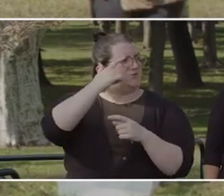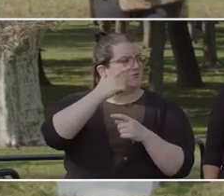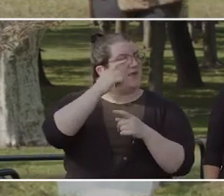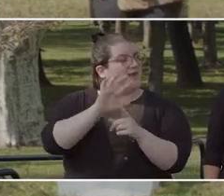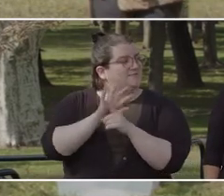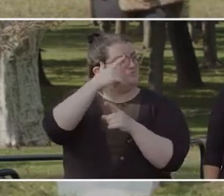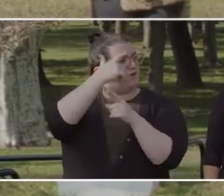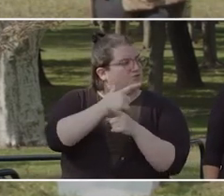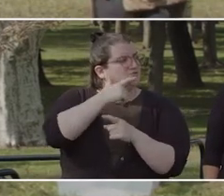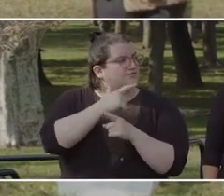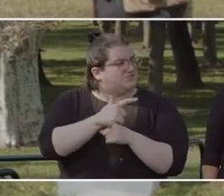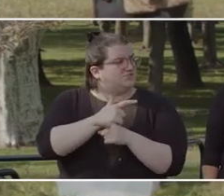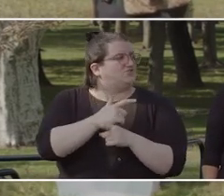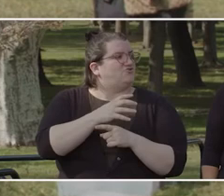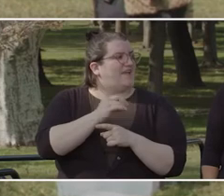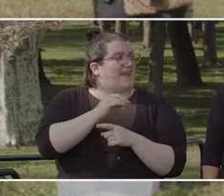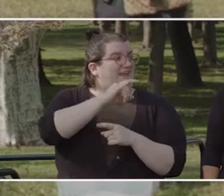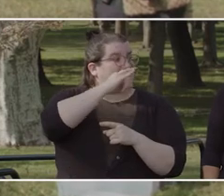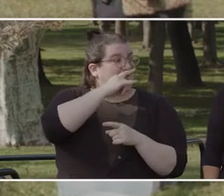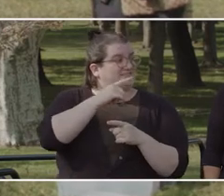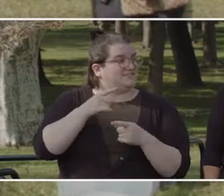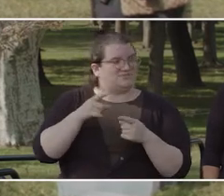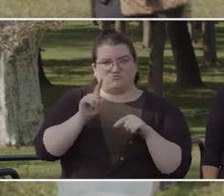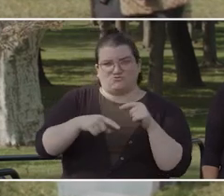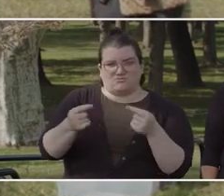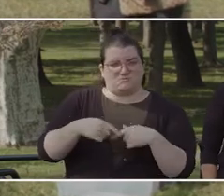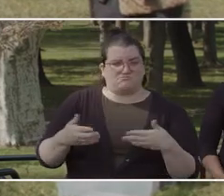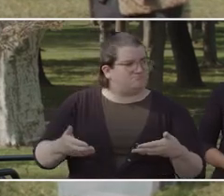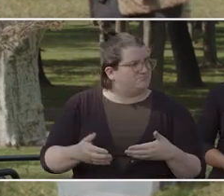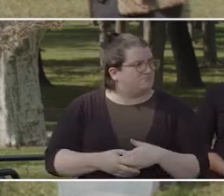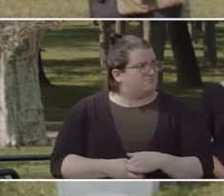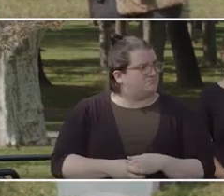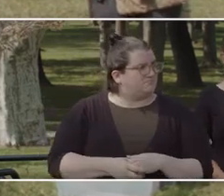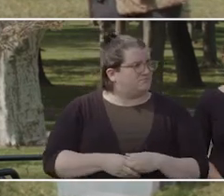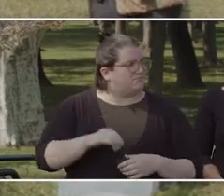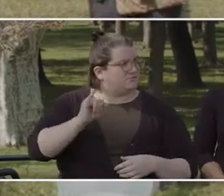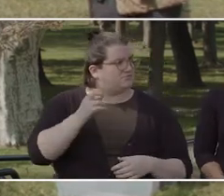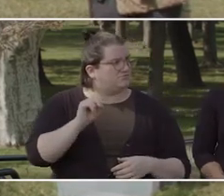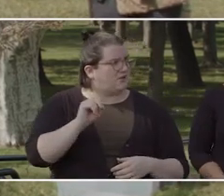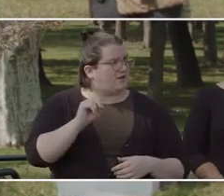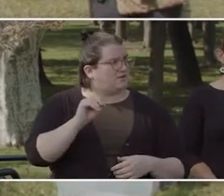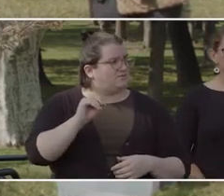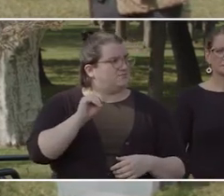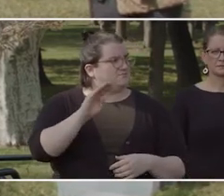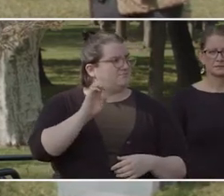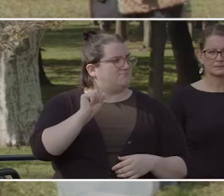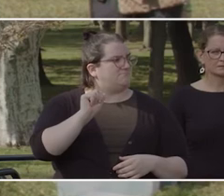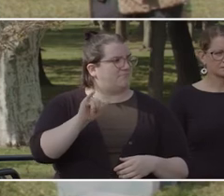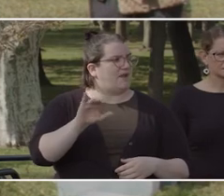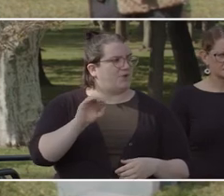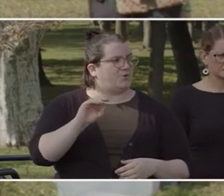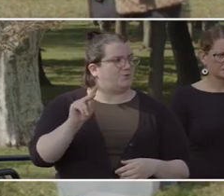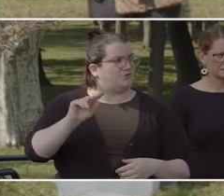sister and kids that couldn't be here, John Bing Cook Jr., Johnny,